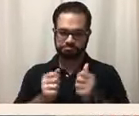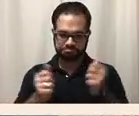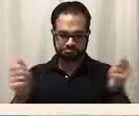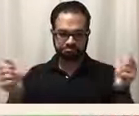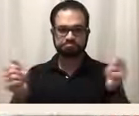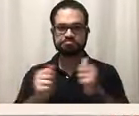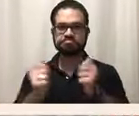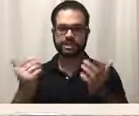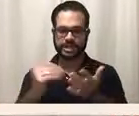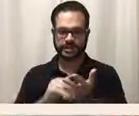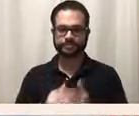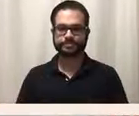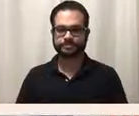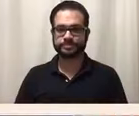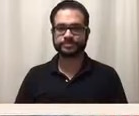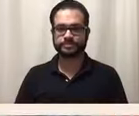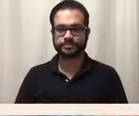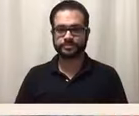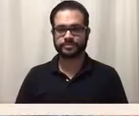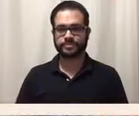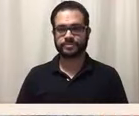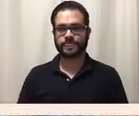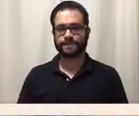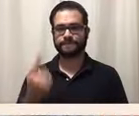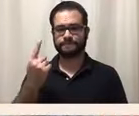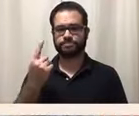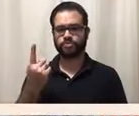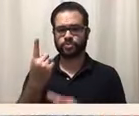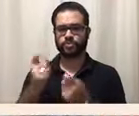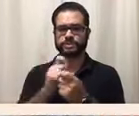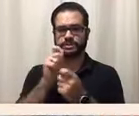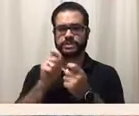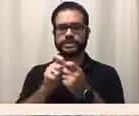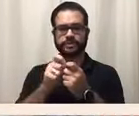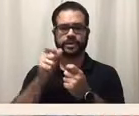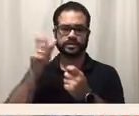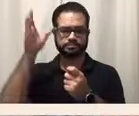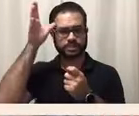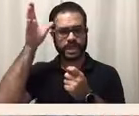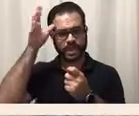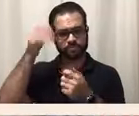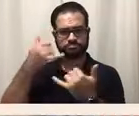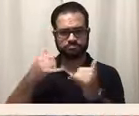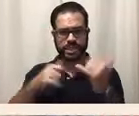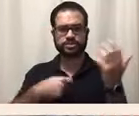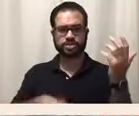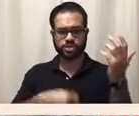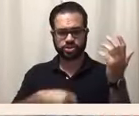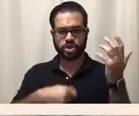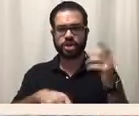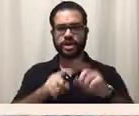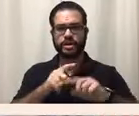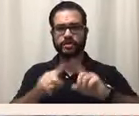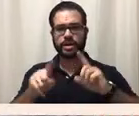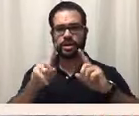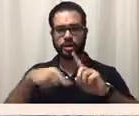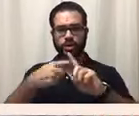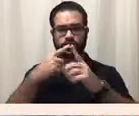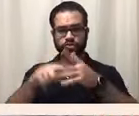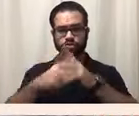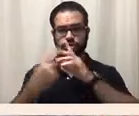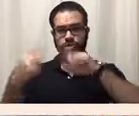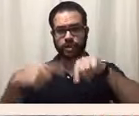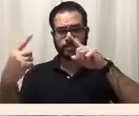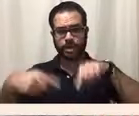This parent in particular plays the guitar, as you can see, but when they started coming to my sessions,